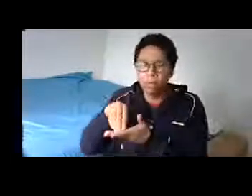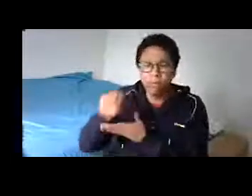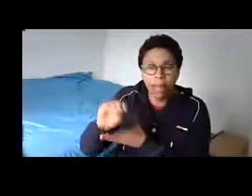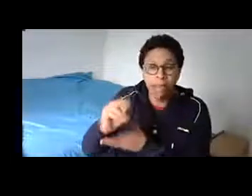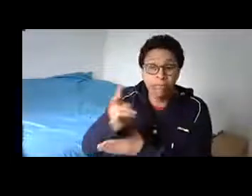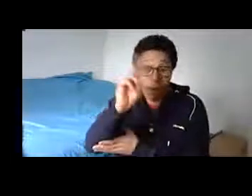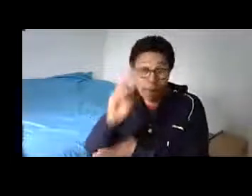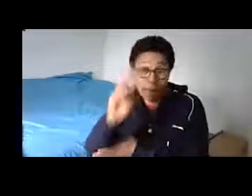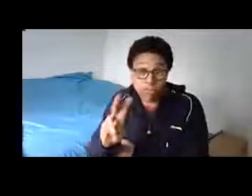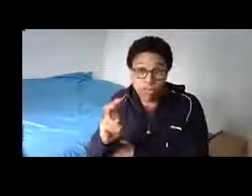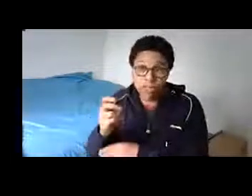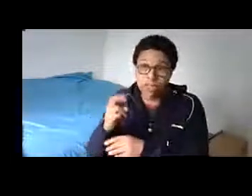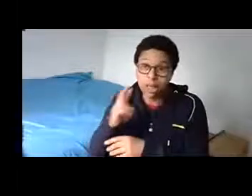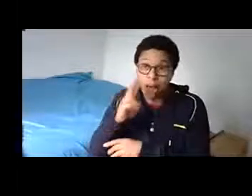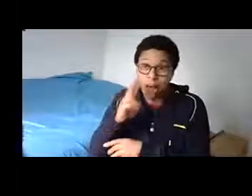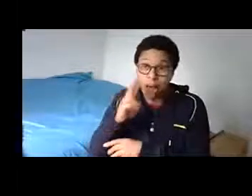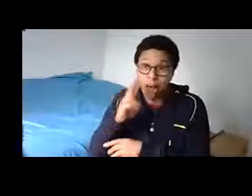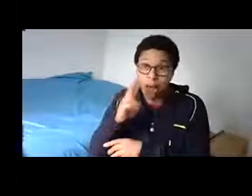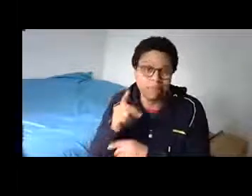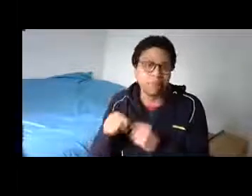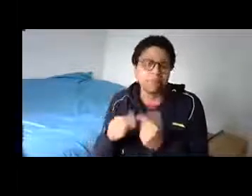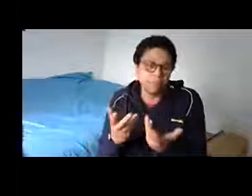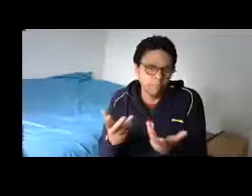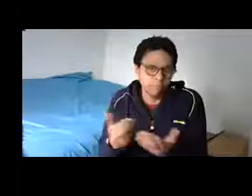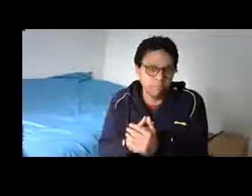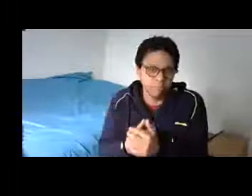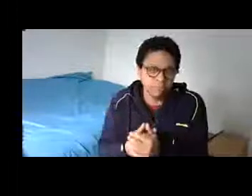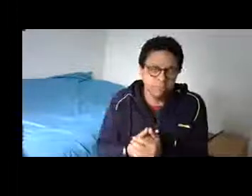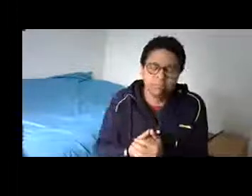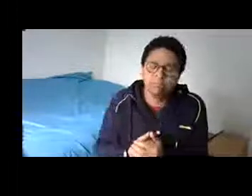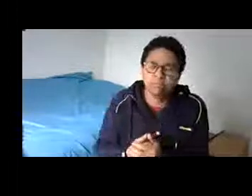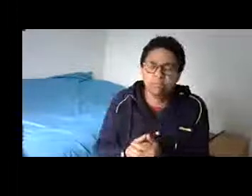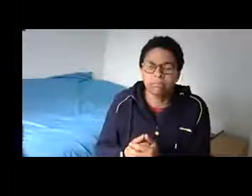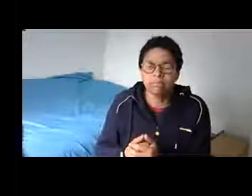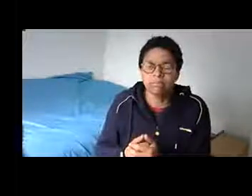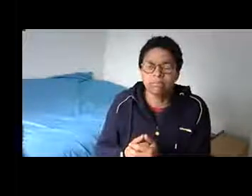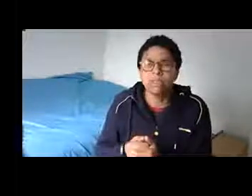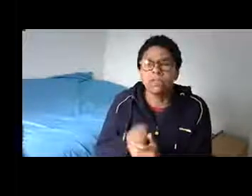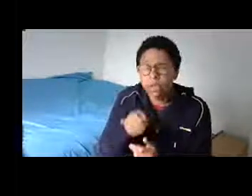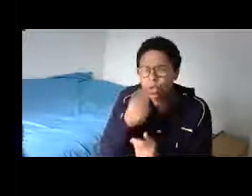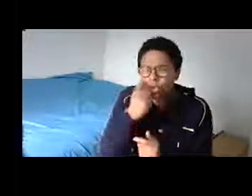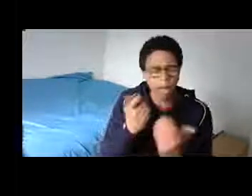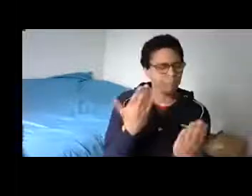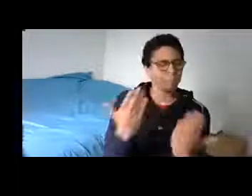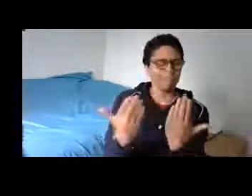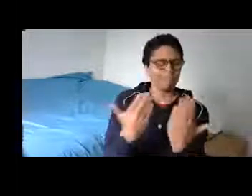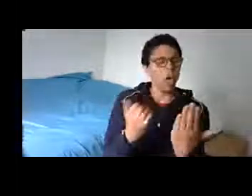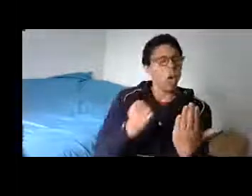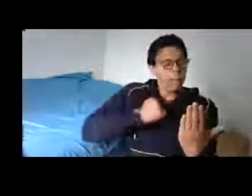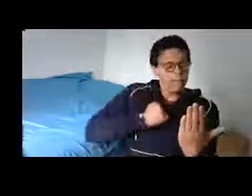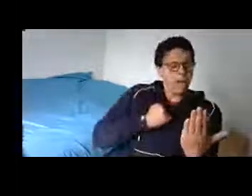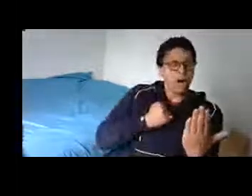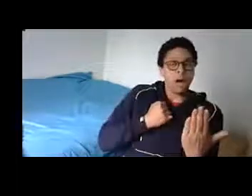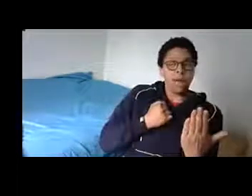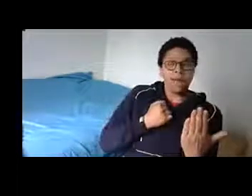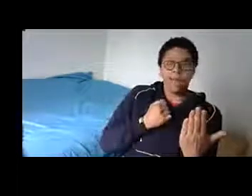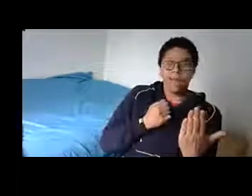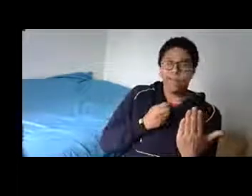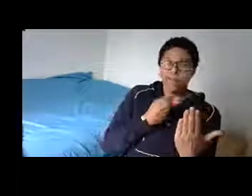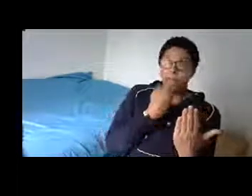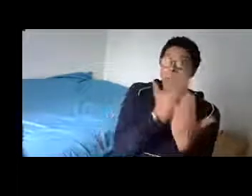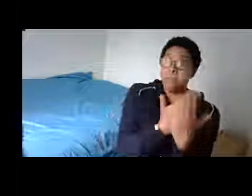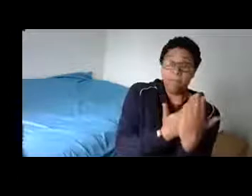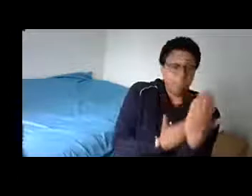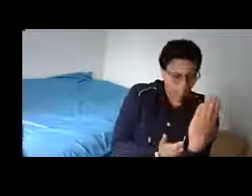household of your type for bills. So then you'll find out the difference. It's about buying and